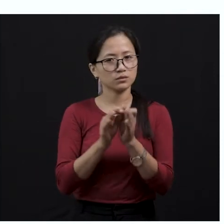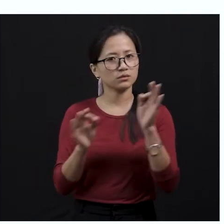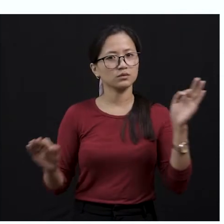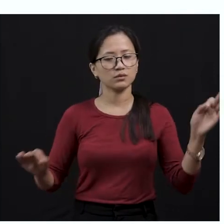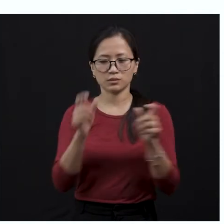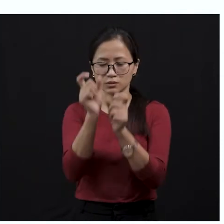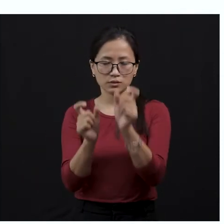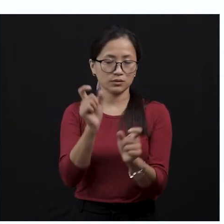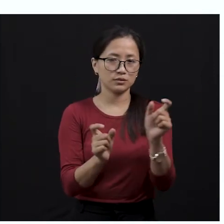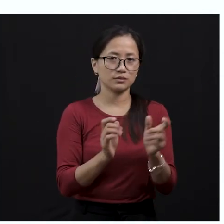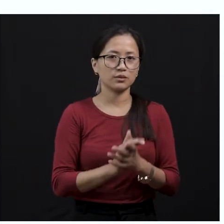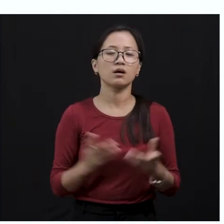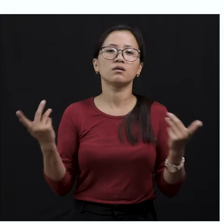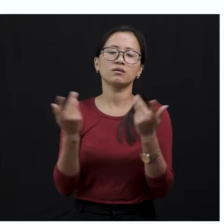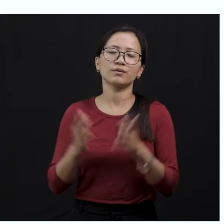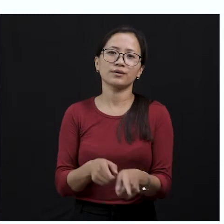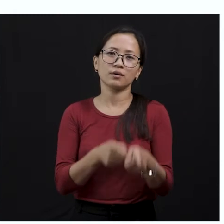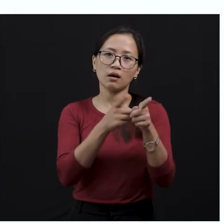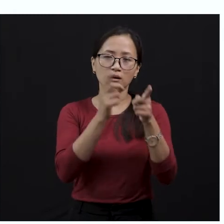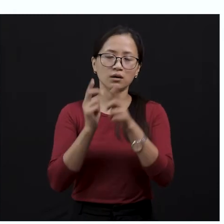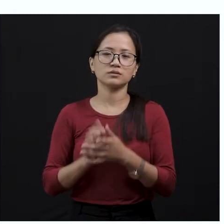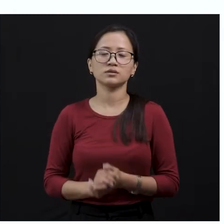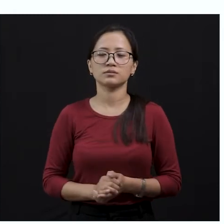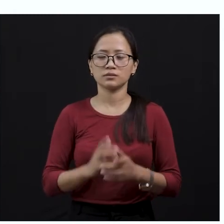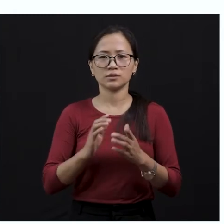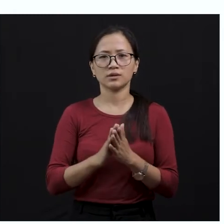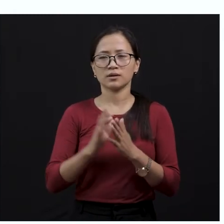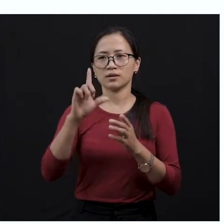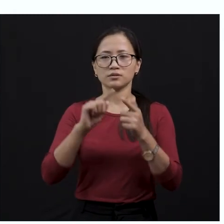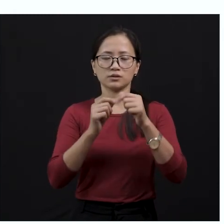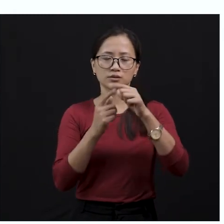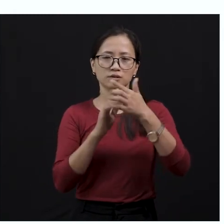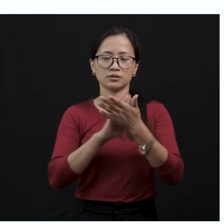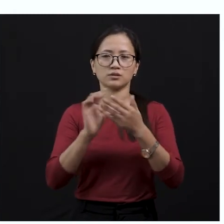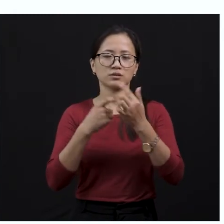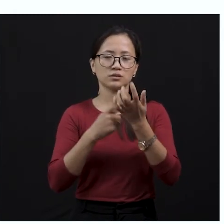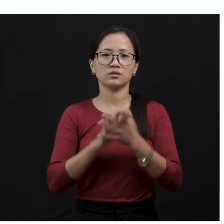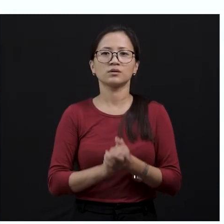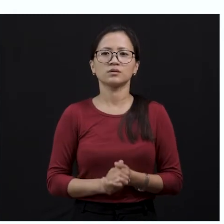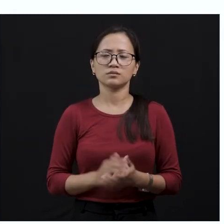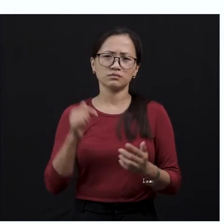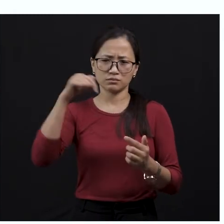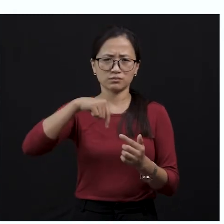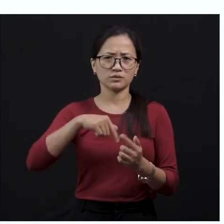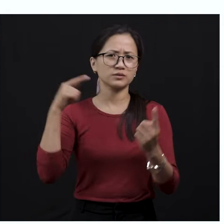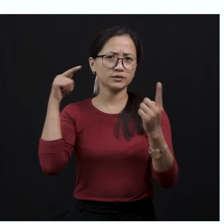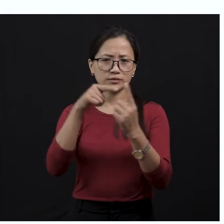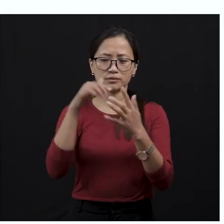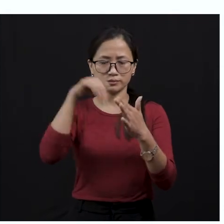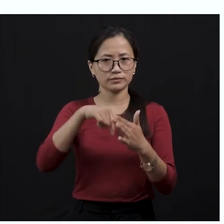these people, how they were hunting, about their letters. Till now we are not able to